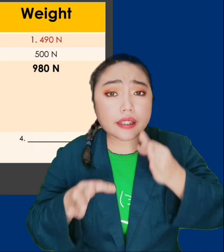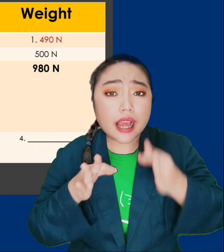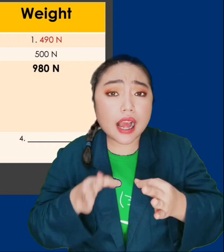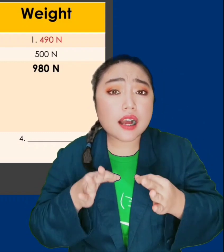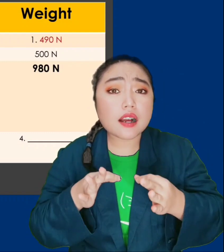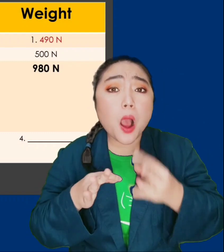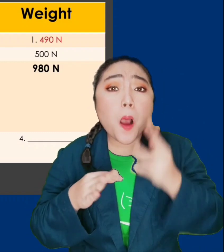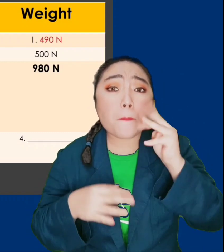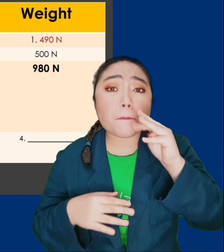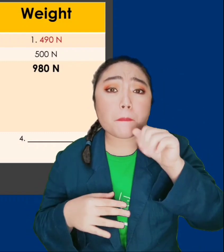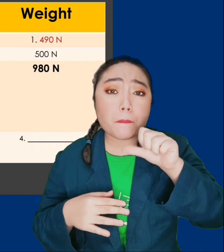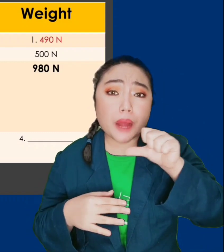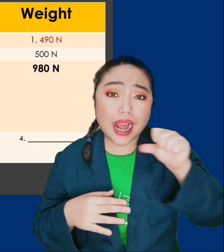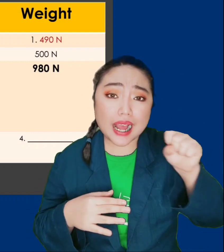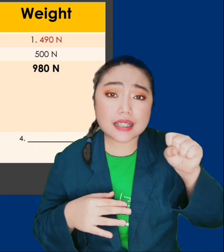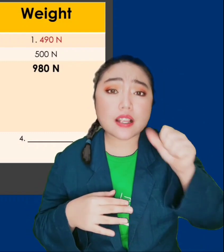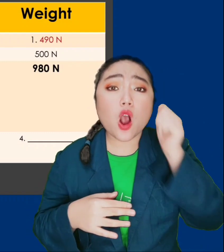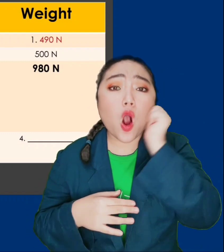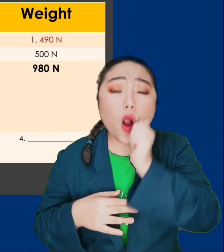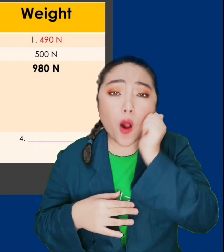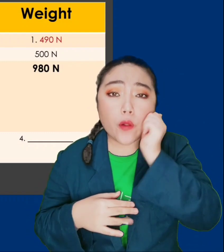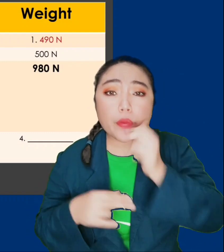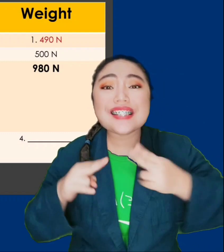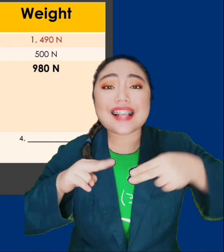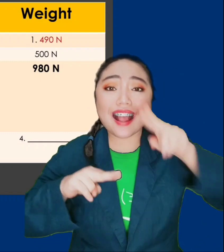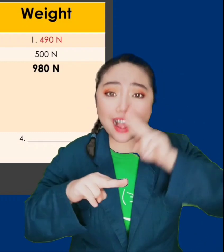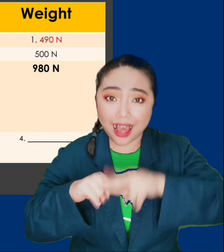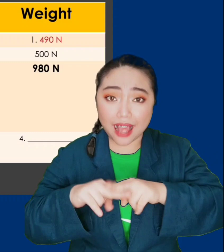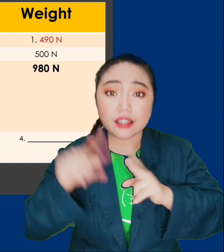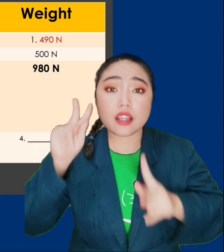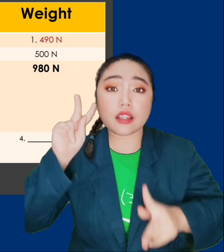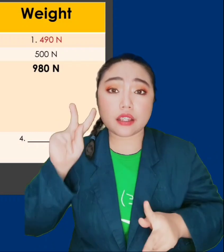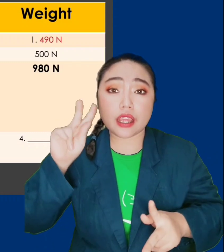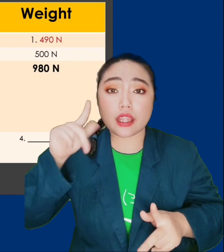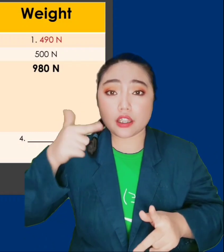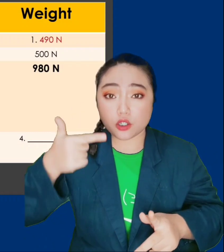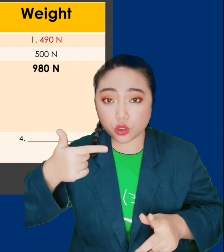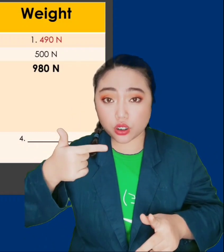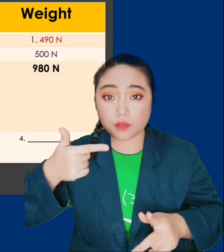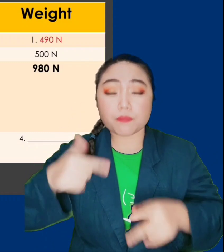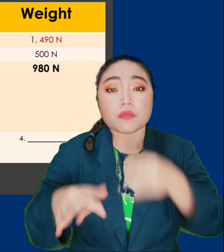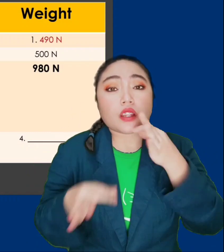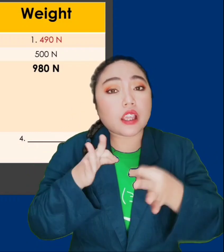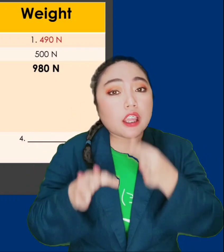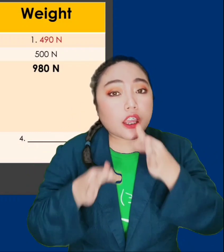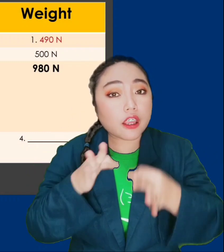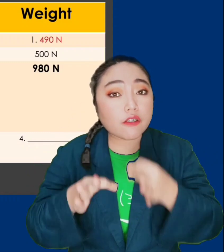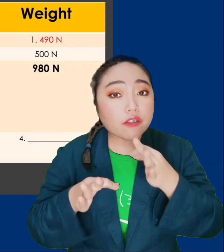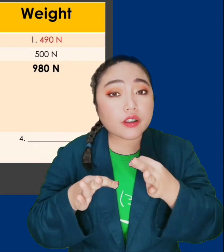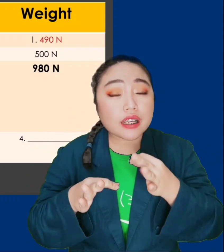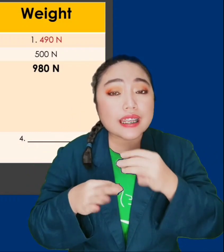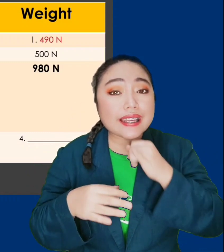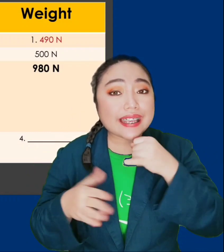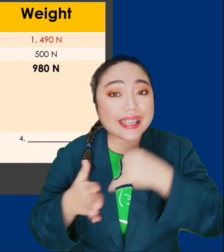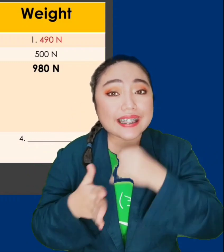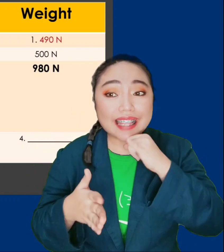So I told you, don't forget, if you're looking for mass, always add kilogram.